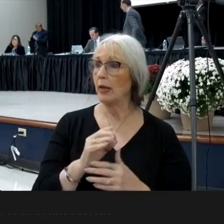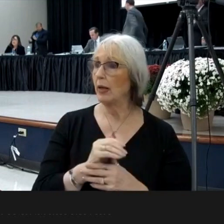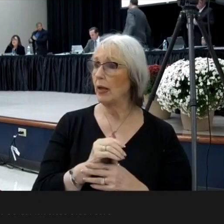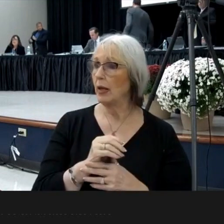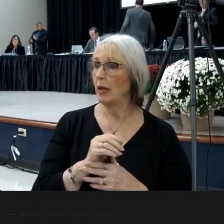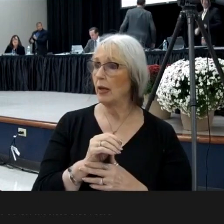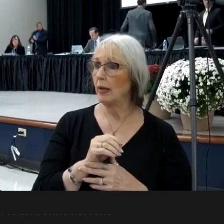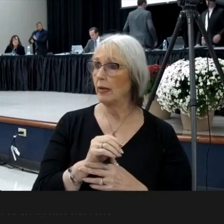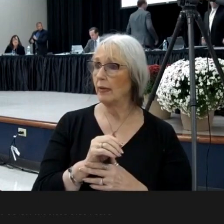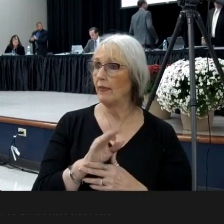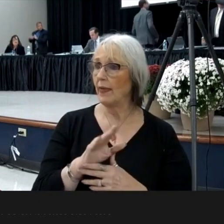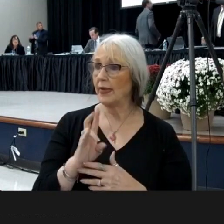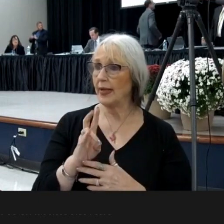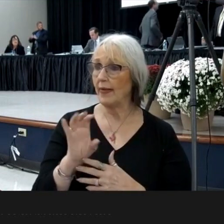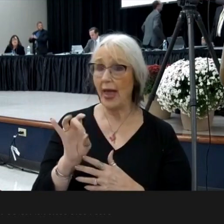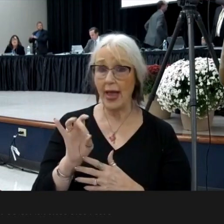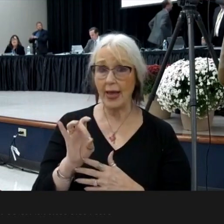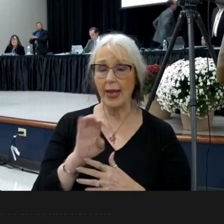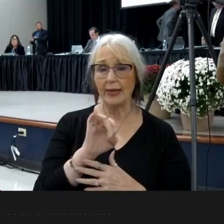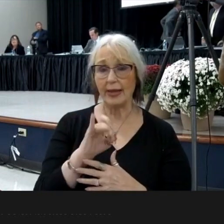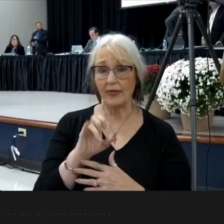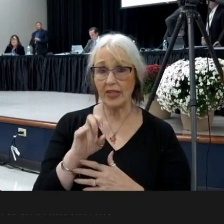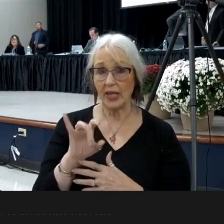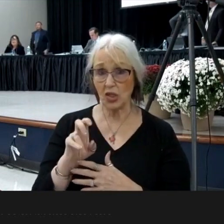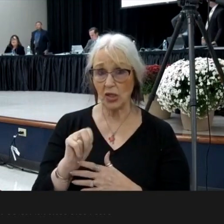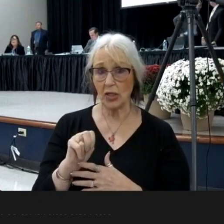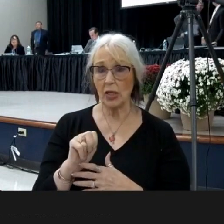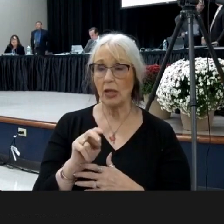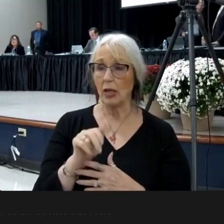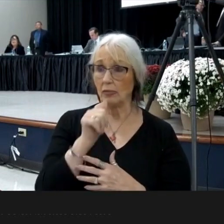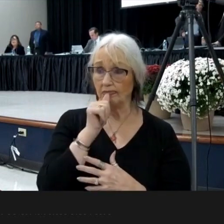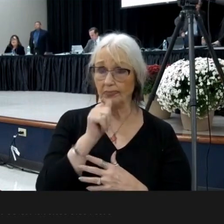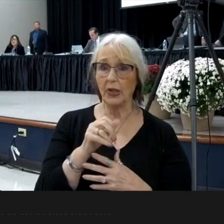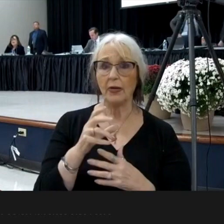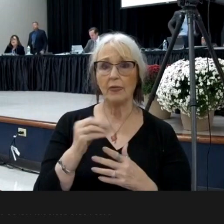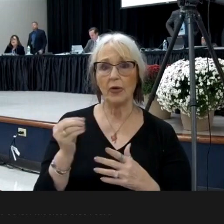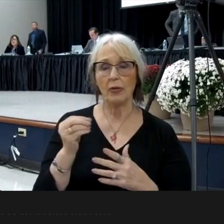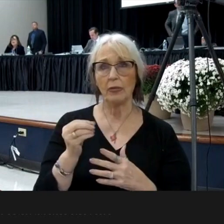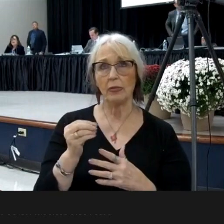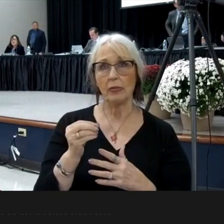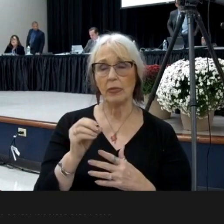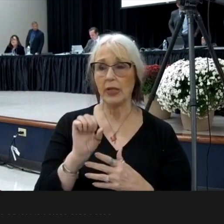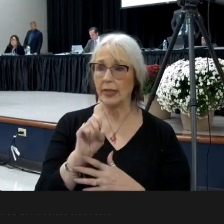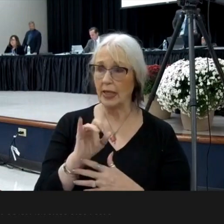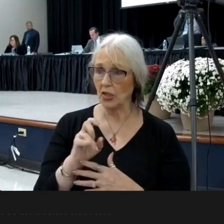551.078. Executive session will be held in meeting room B. We are now in executive session.